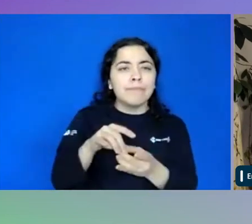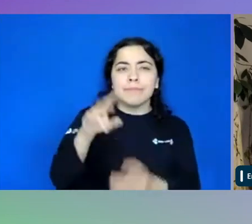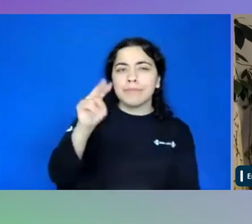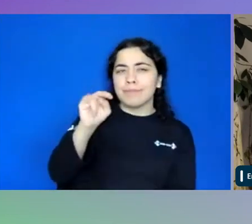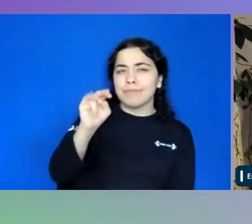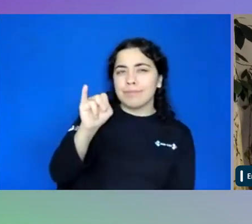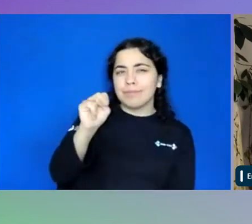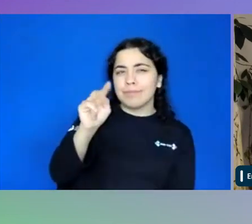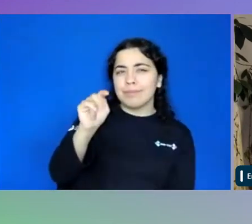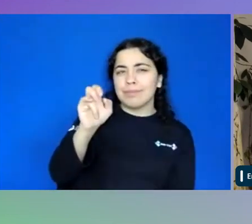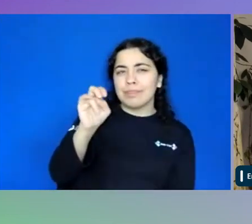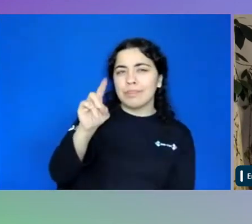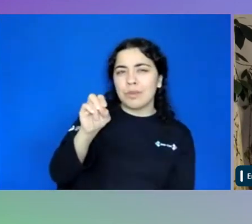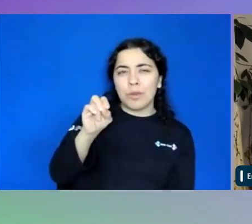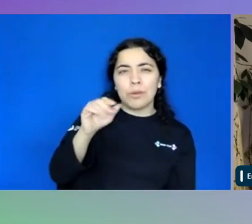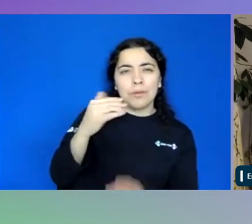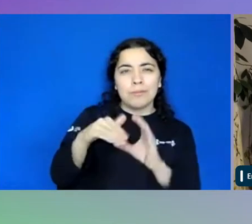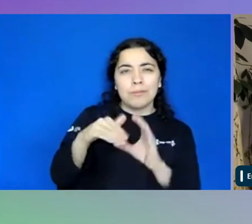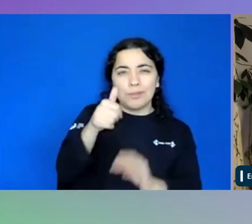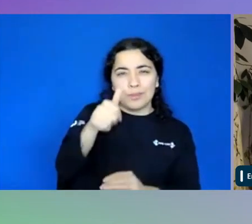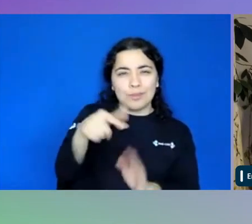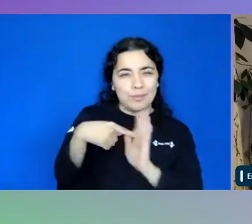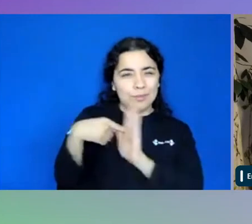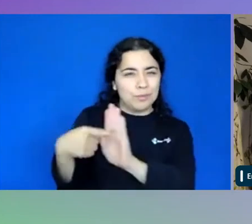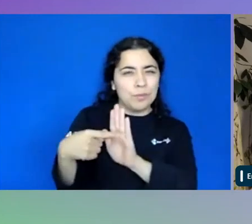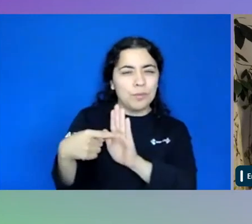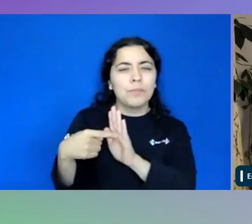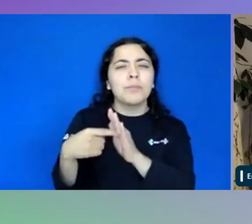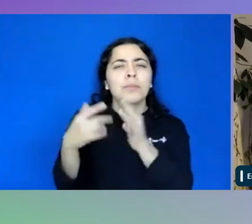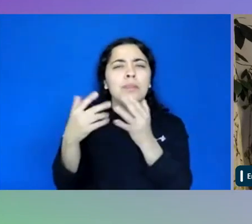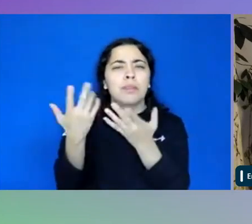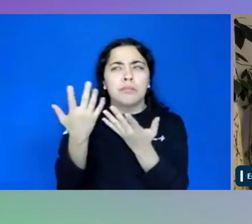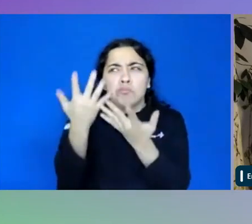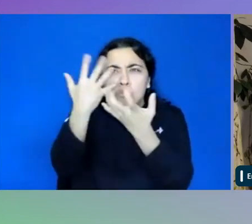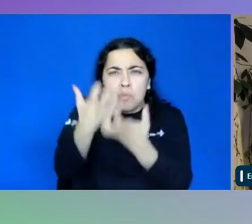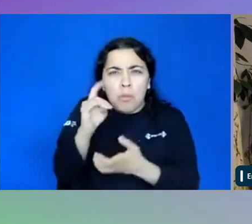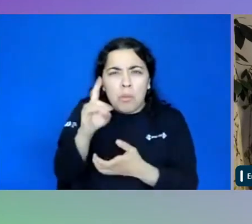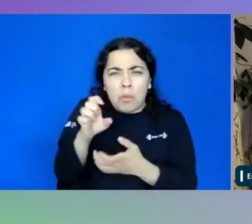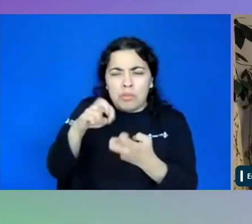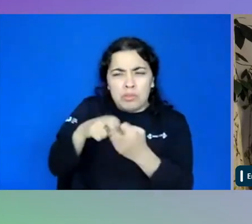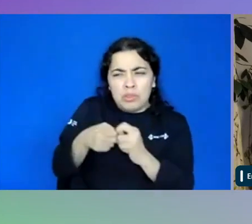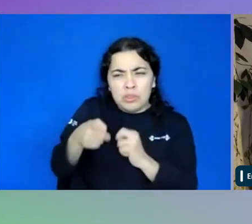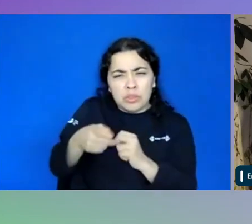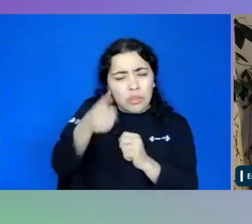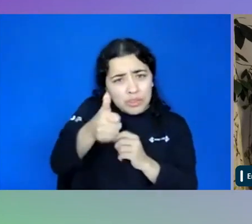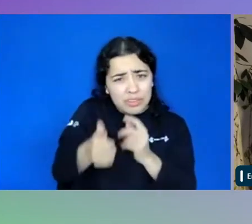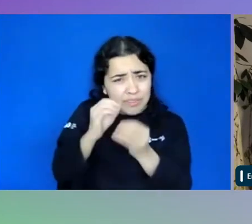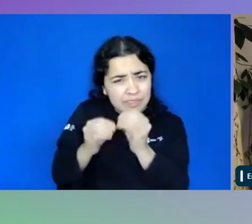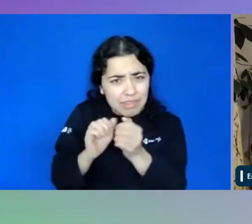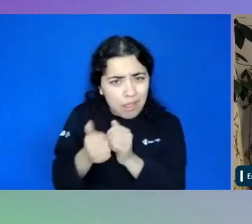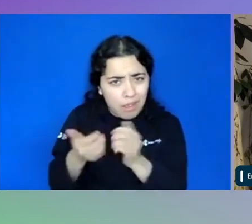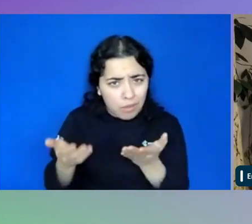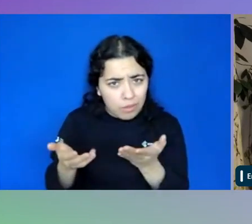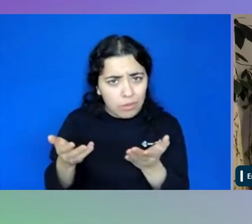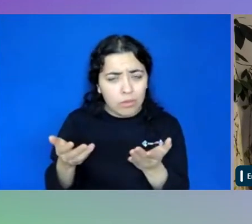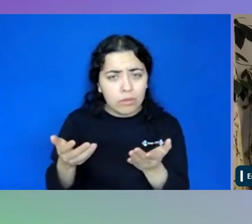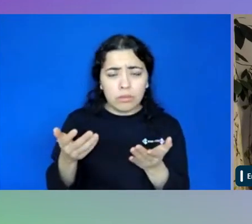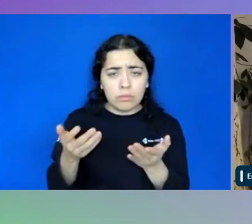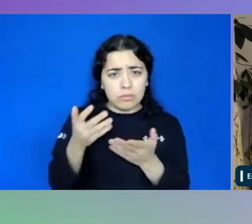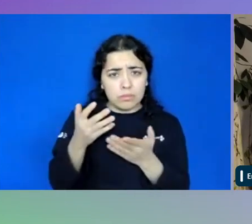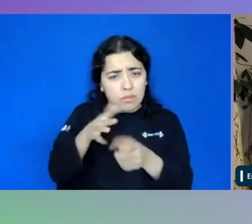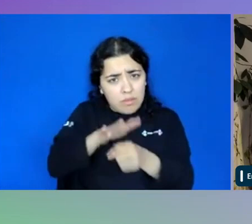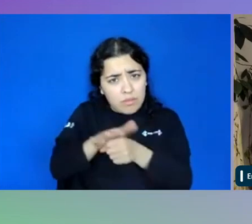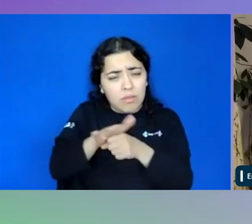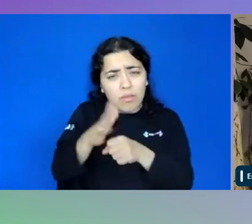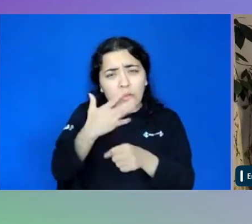email. How would you fix the dark mode issue with that email? Are there ways to have sufficient color